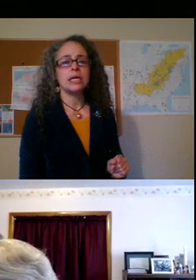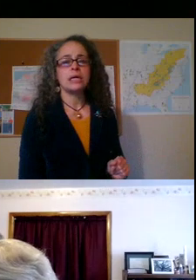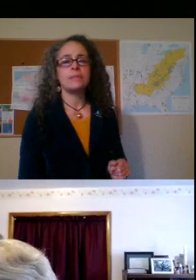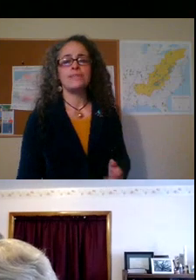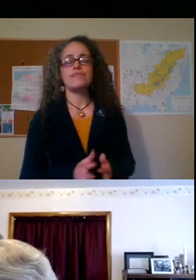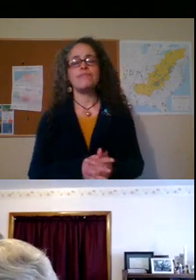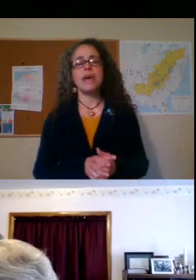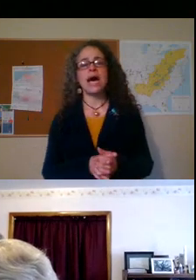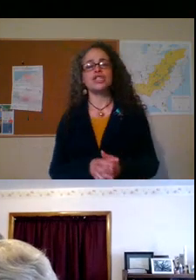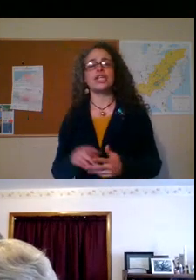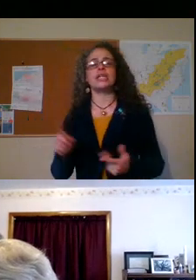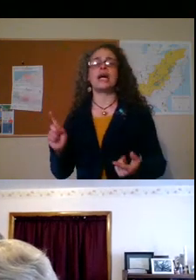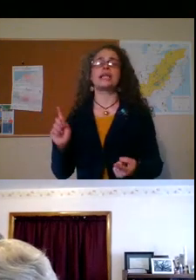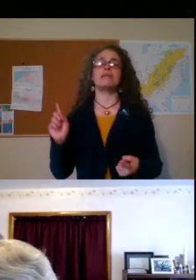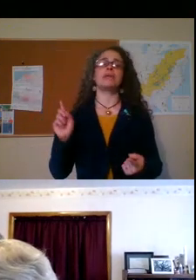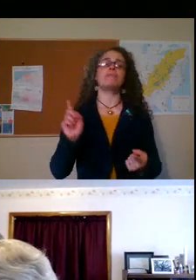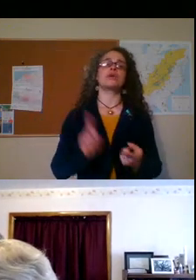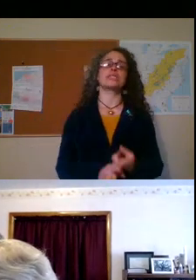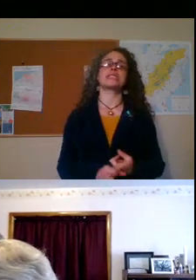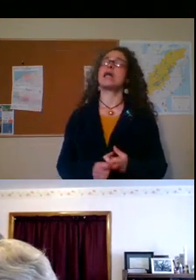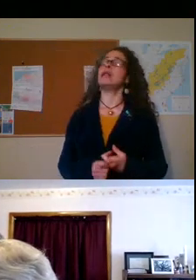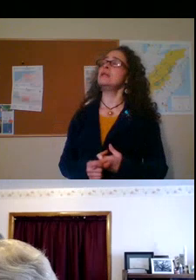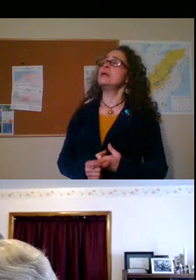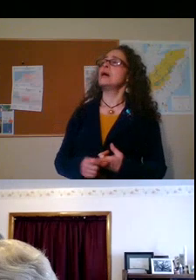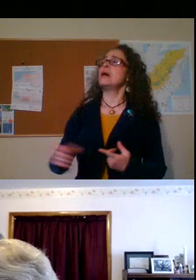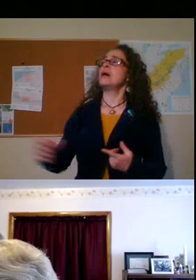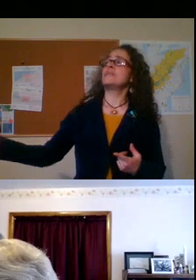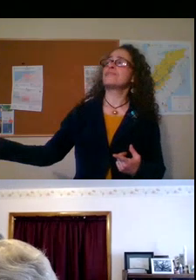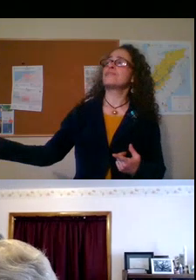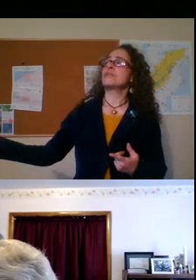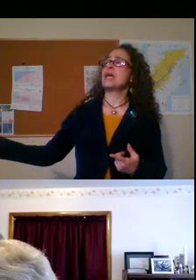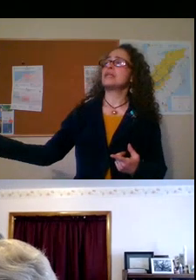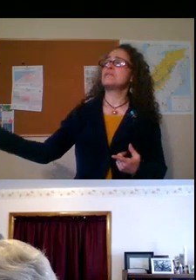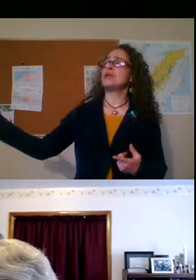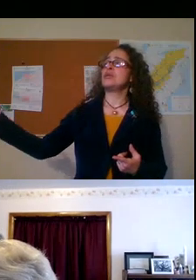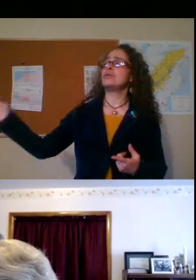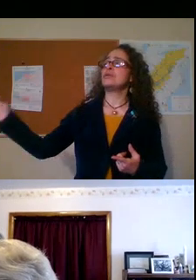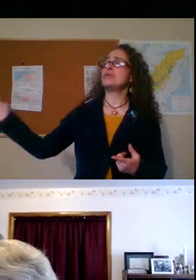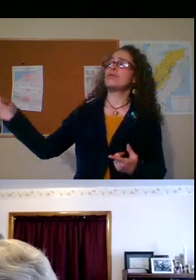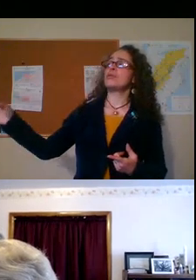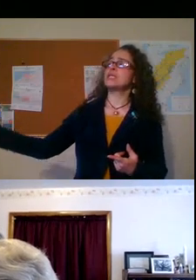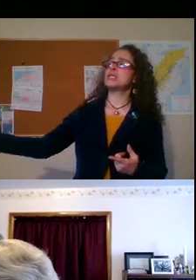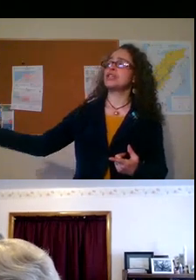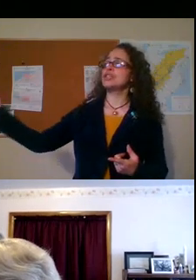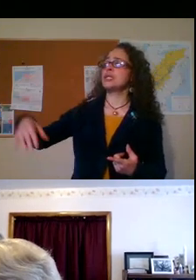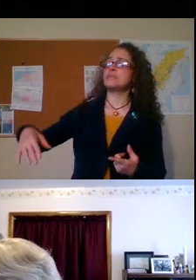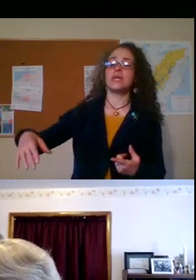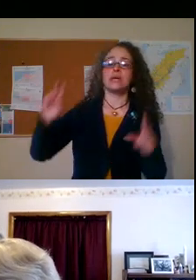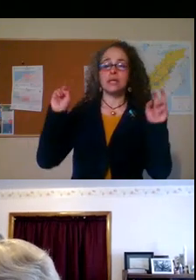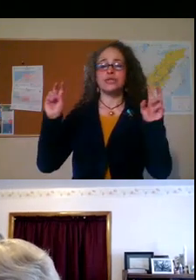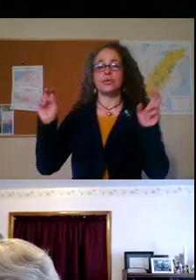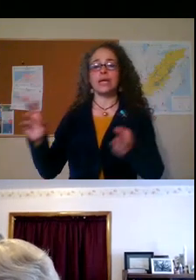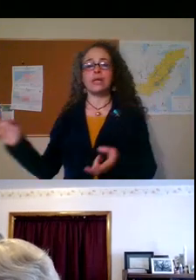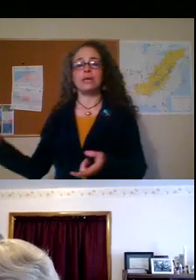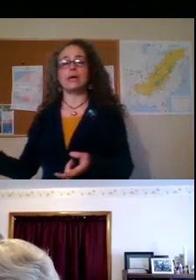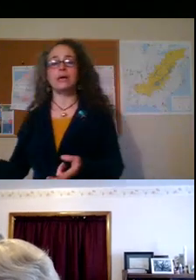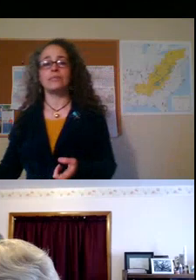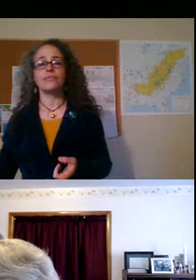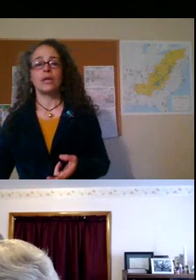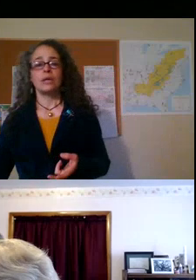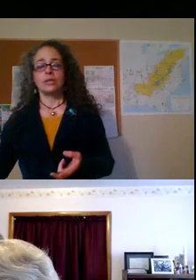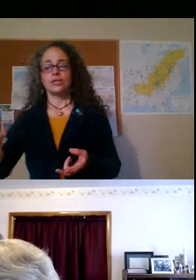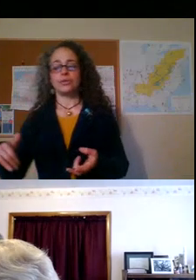kind, match in kind can be personnel that is being used from another organization that is being kind of